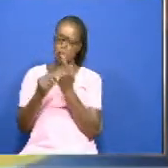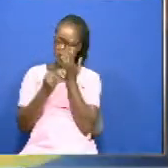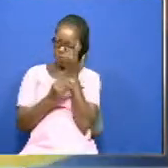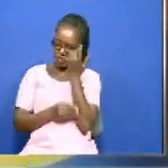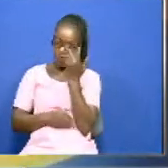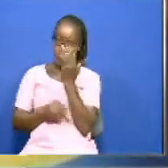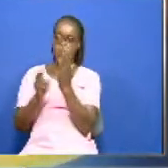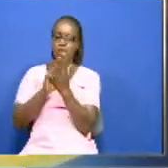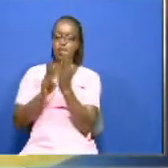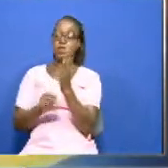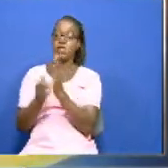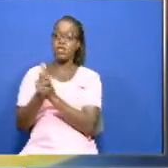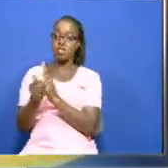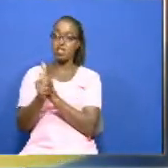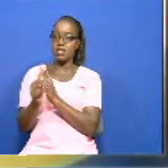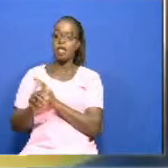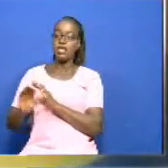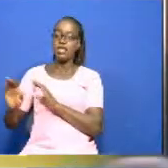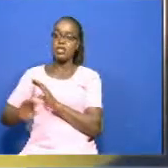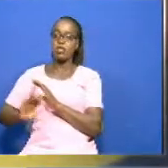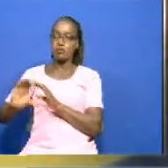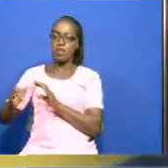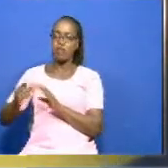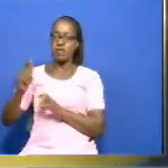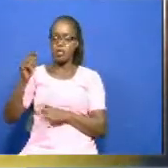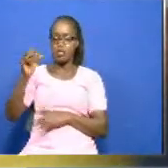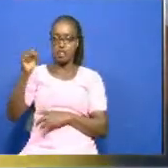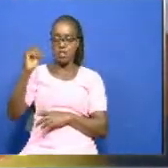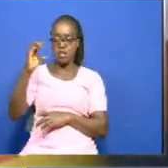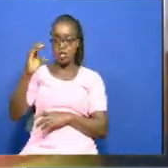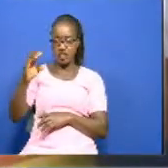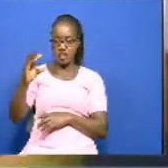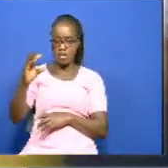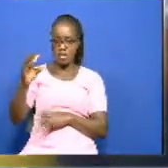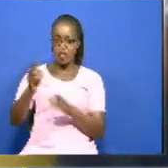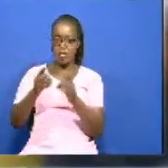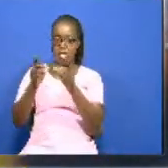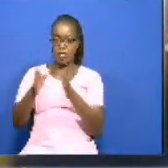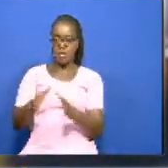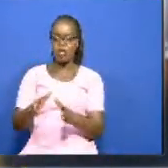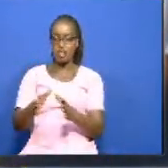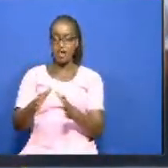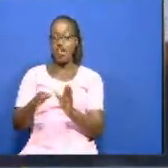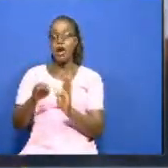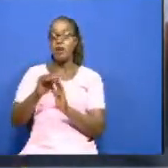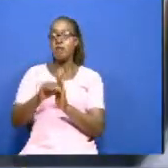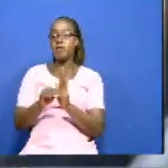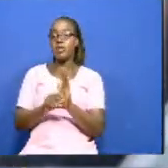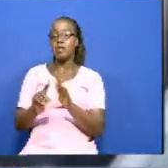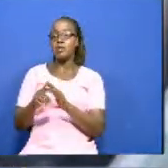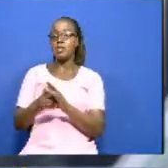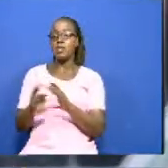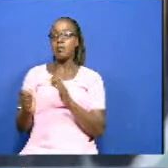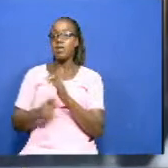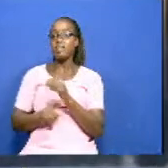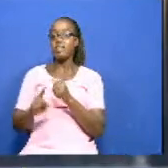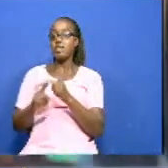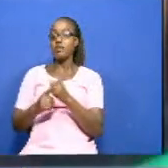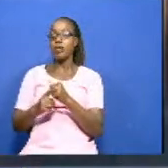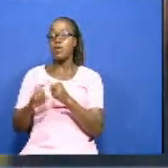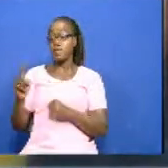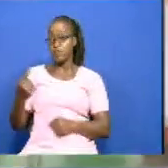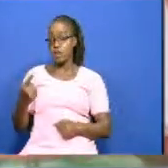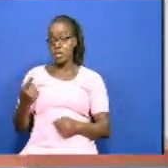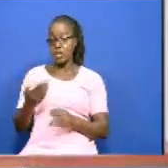kusoma. Tana Delta Sub-County Teachers Service Commission Director Douglas Maenge said the program commenced in January this year before schools were